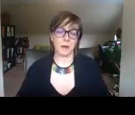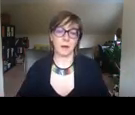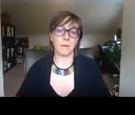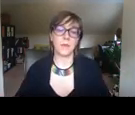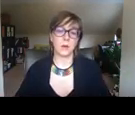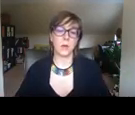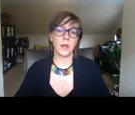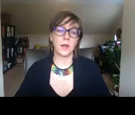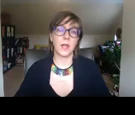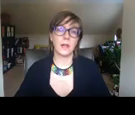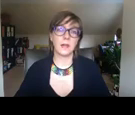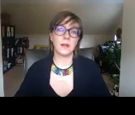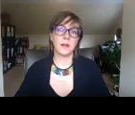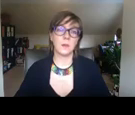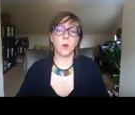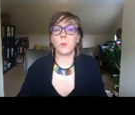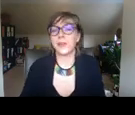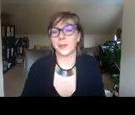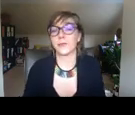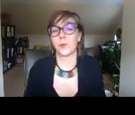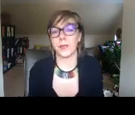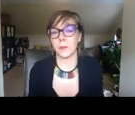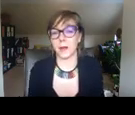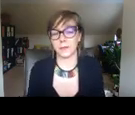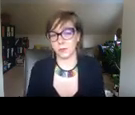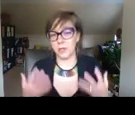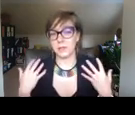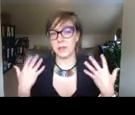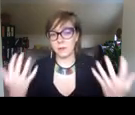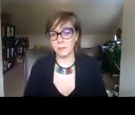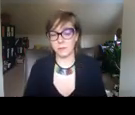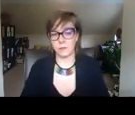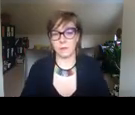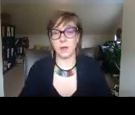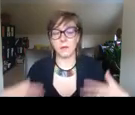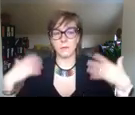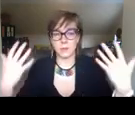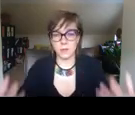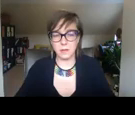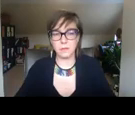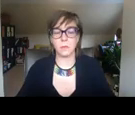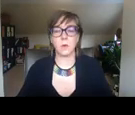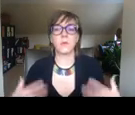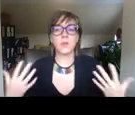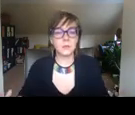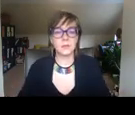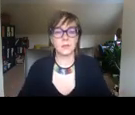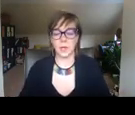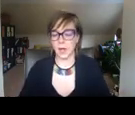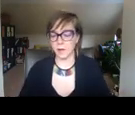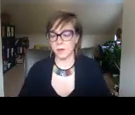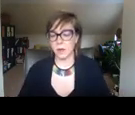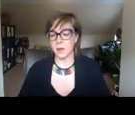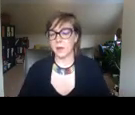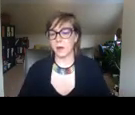back, and what we give, we get back. So let's give love, let's give the resources that